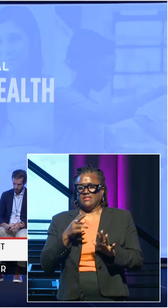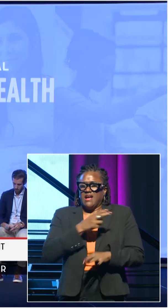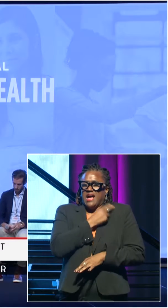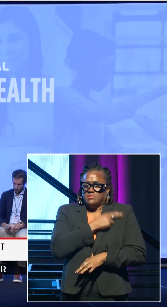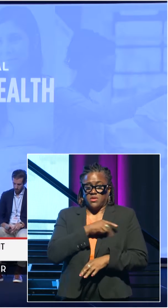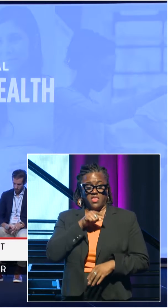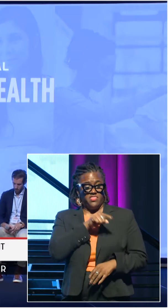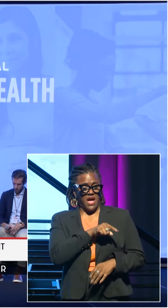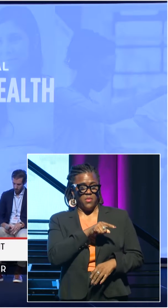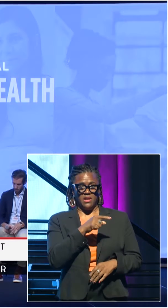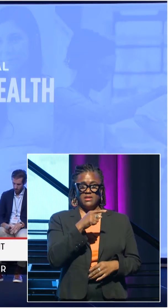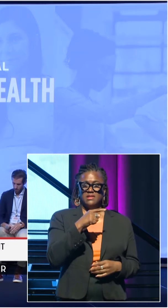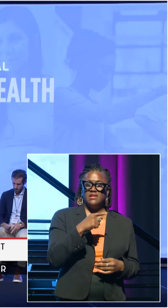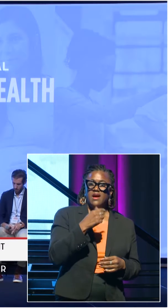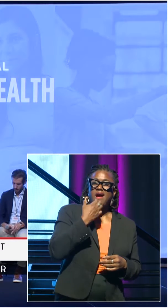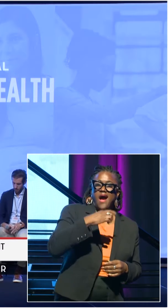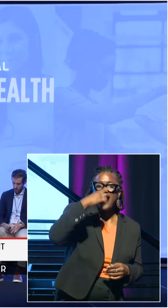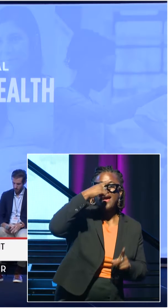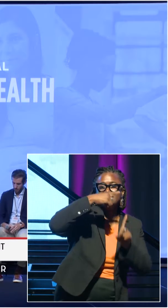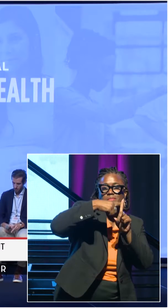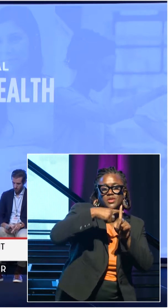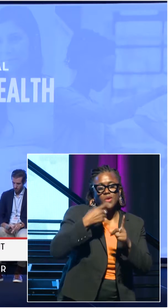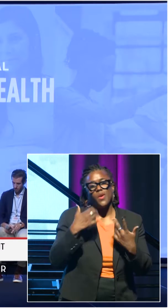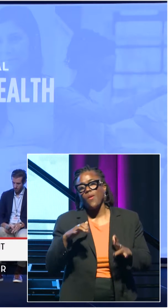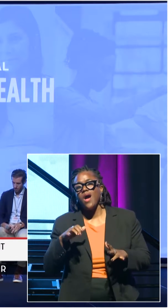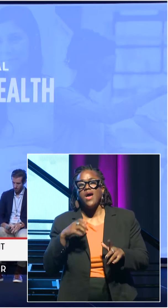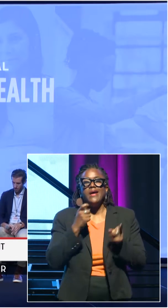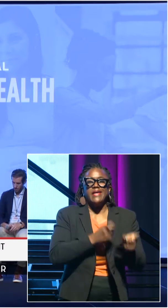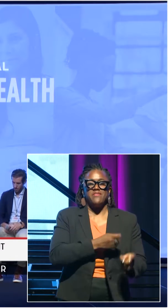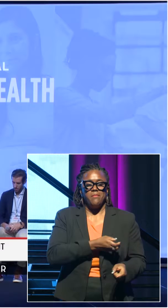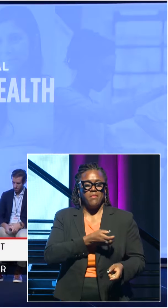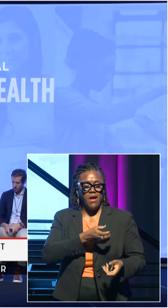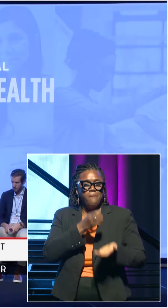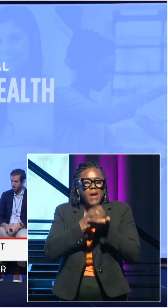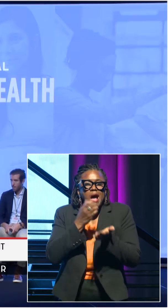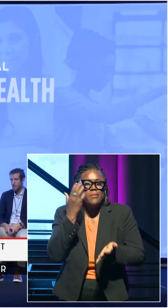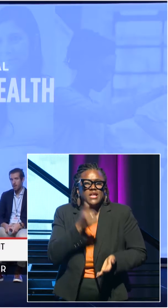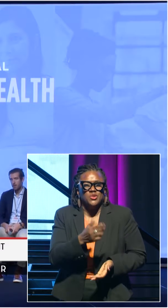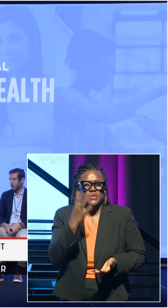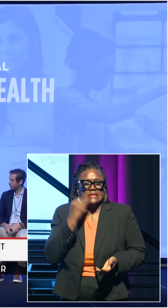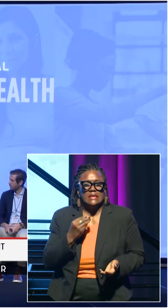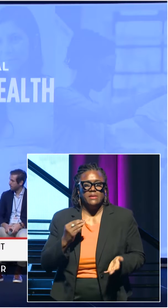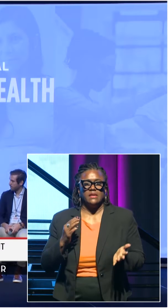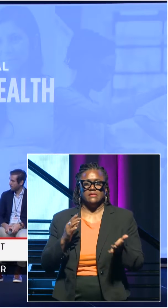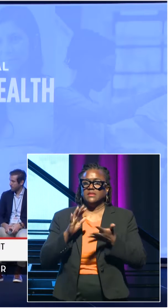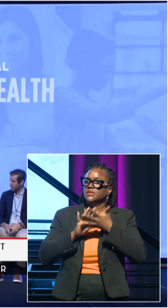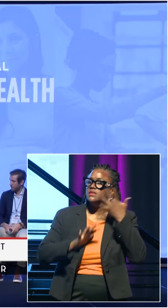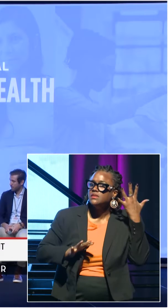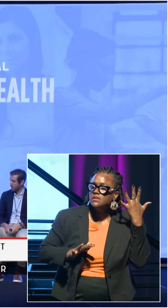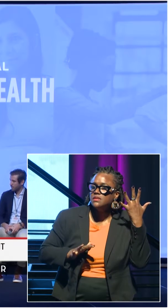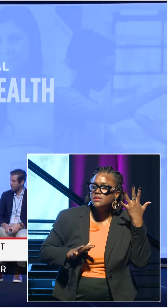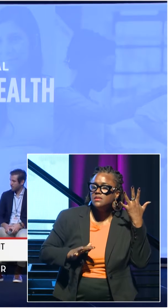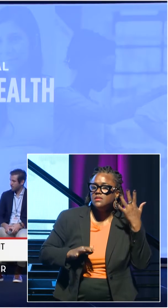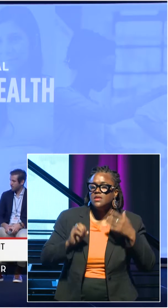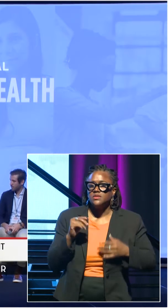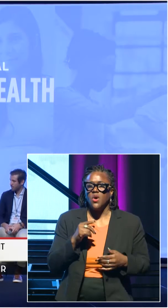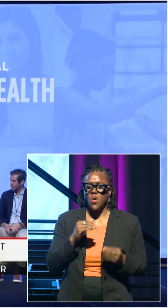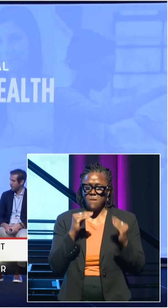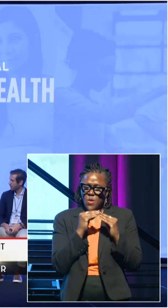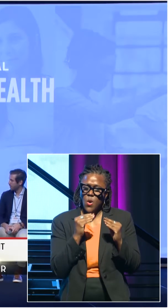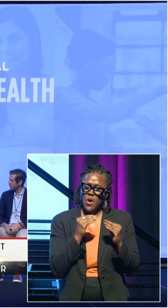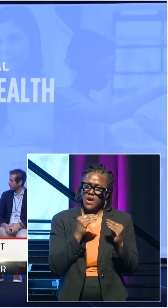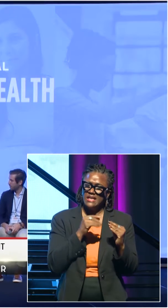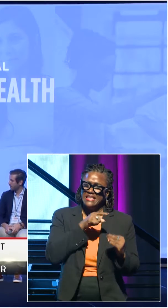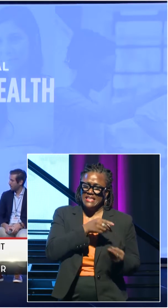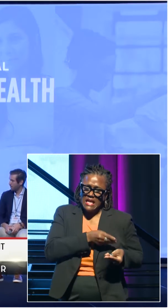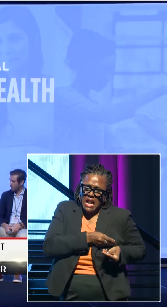this one has a fever, we don't want to do this, oh, we gave him a bottle because you were sleeping, etc. So he took more time to